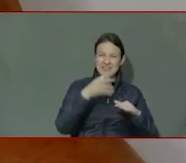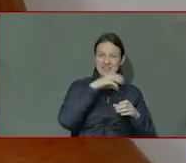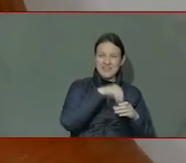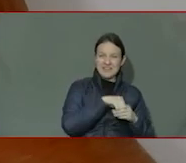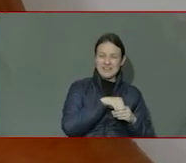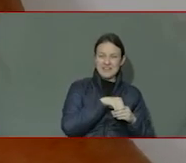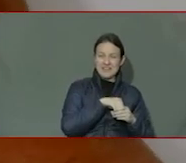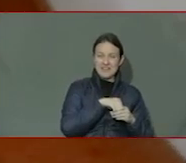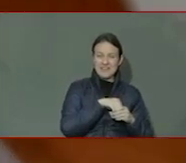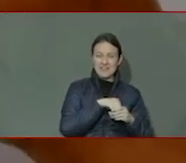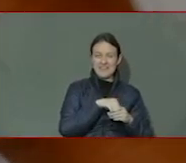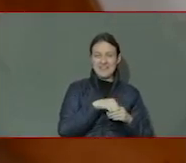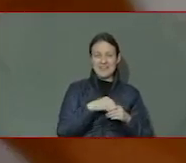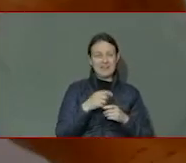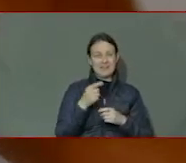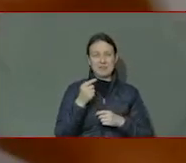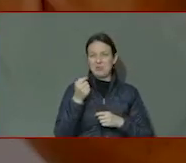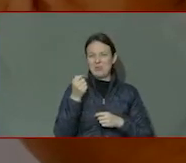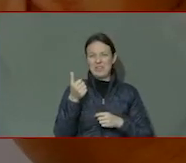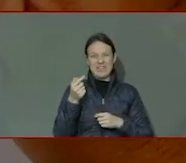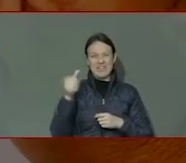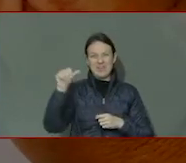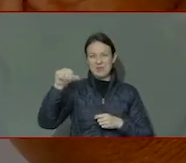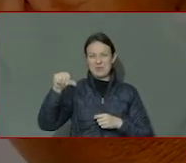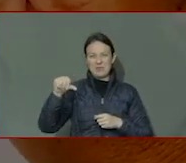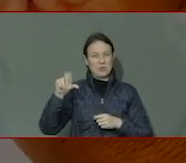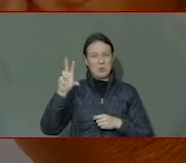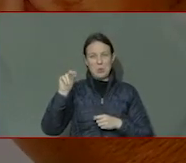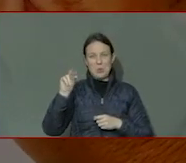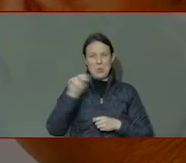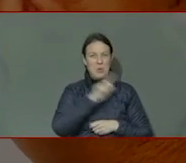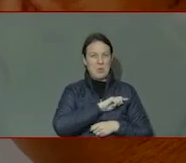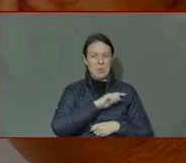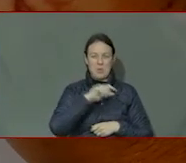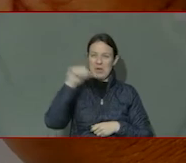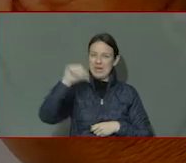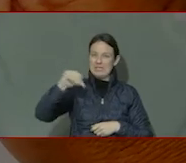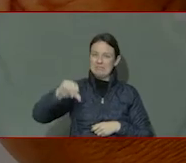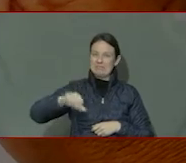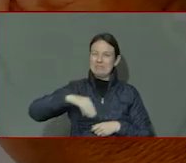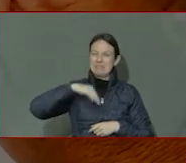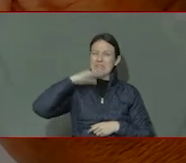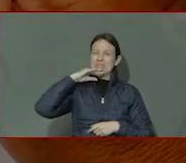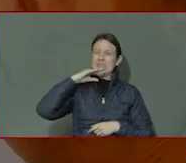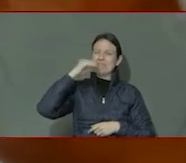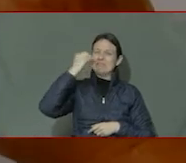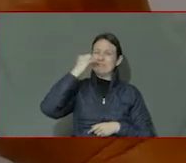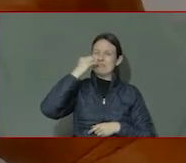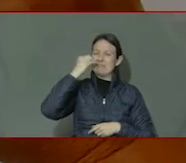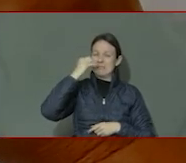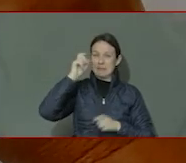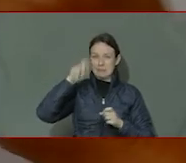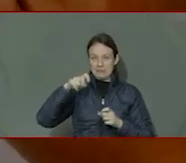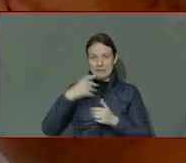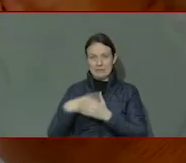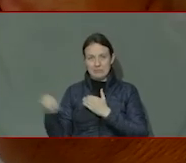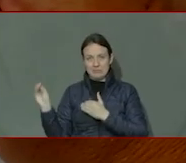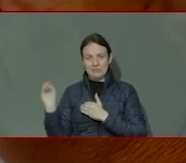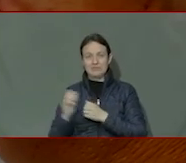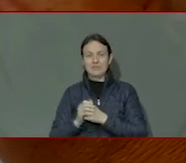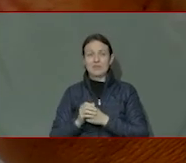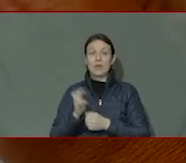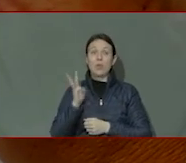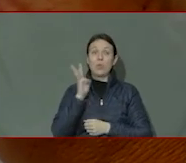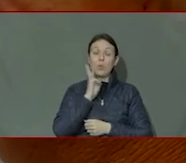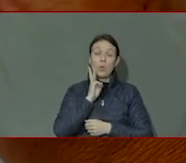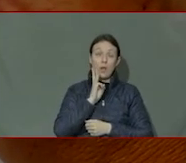really reabsorbed because it must go out. He's had too many salts to eat, too much. Then you look at the